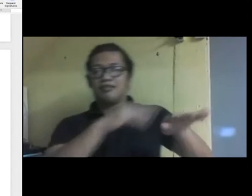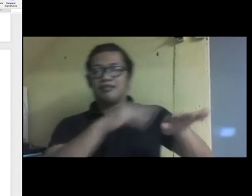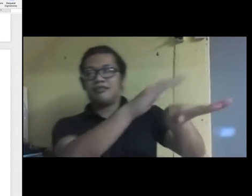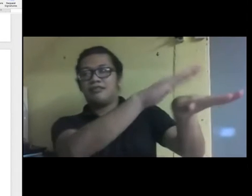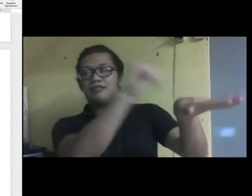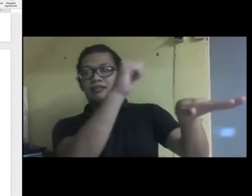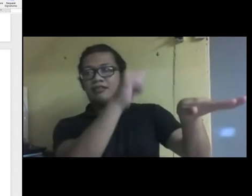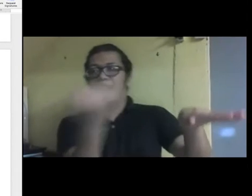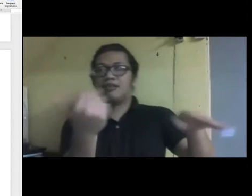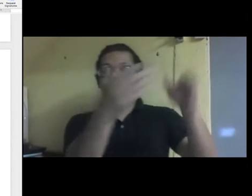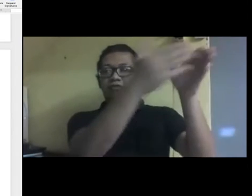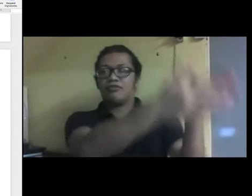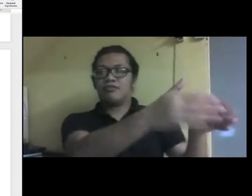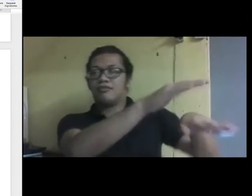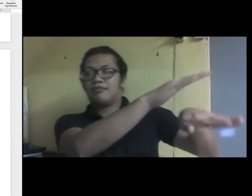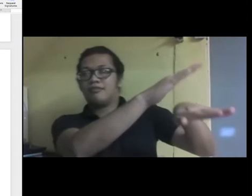Okay.